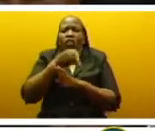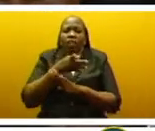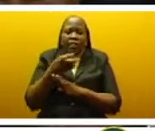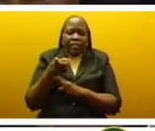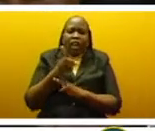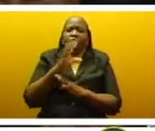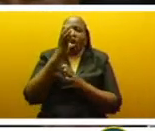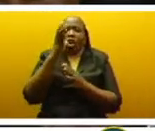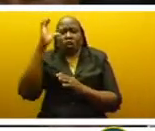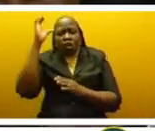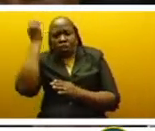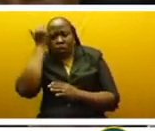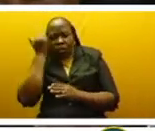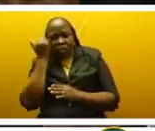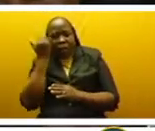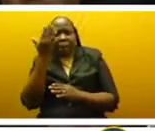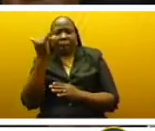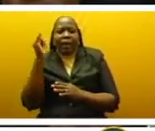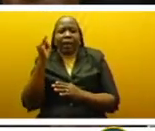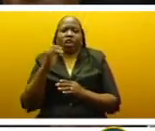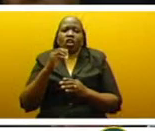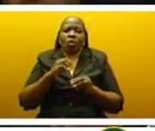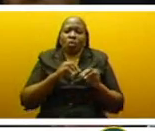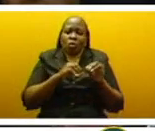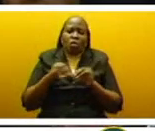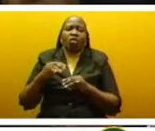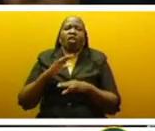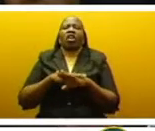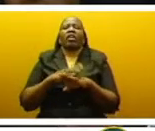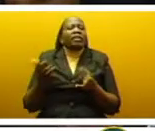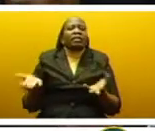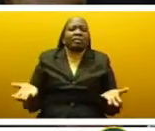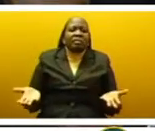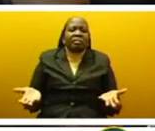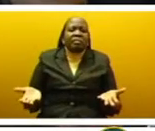of the protagonists, move on.